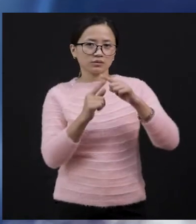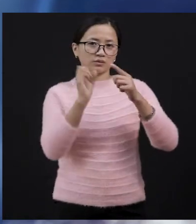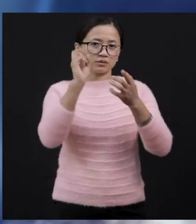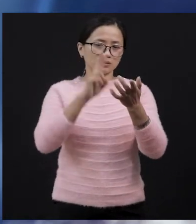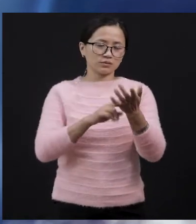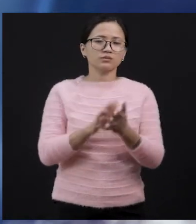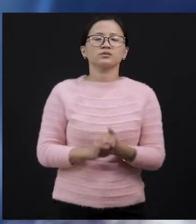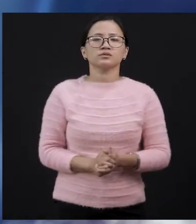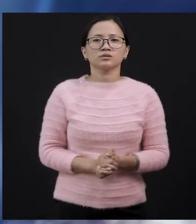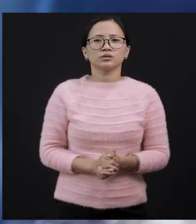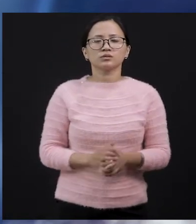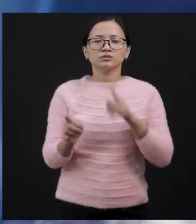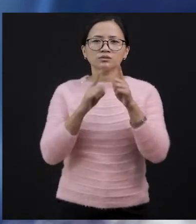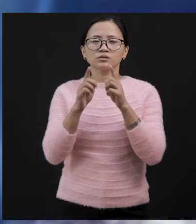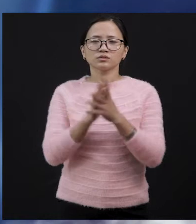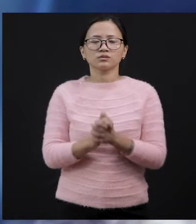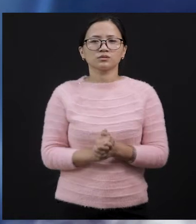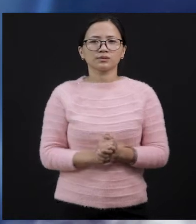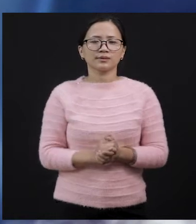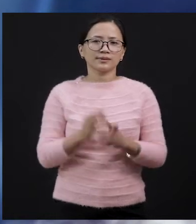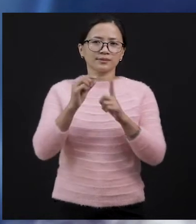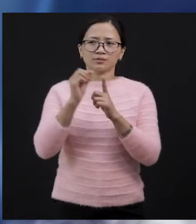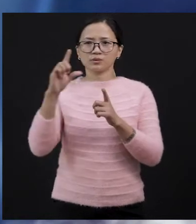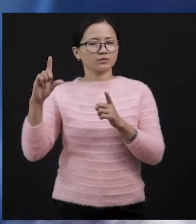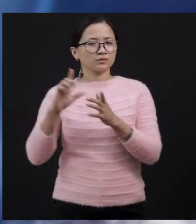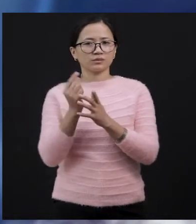We will discuss about all this pollution,